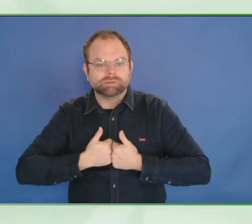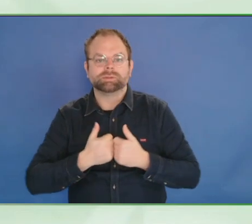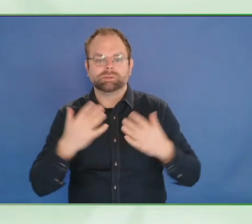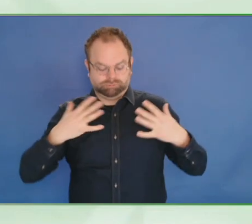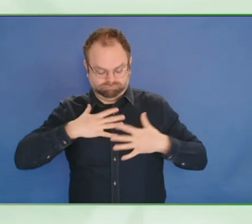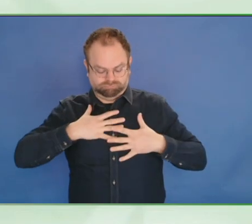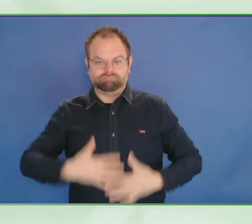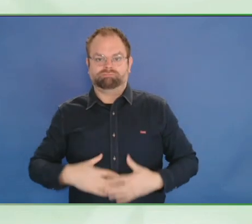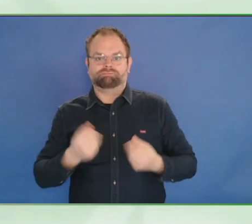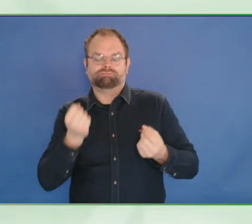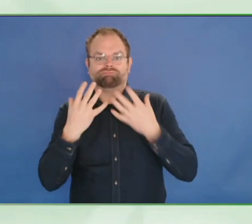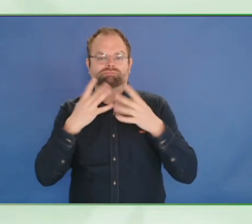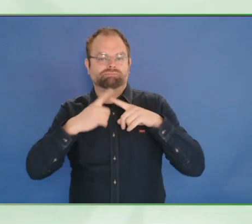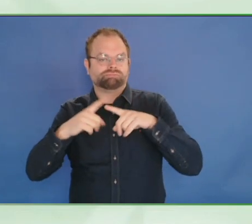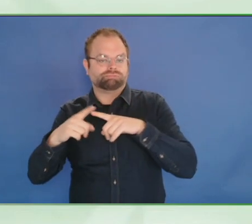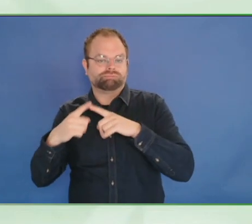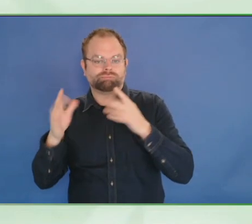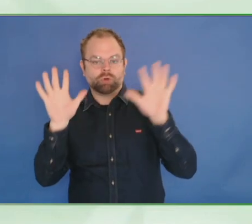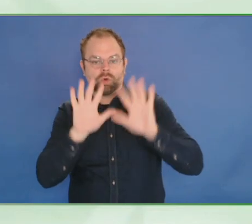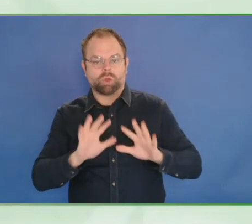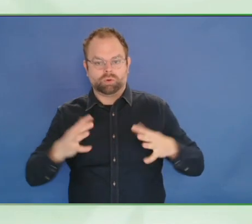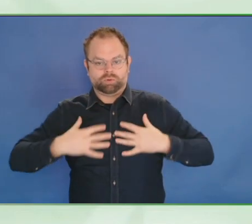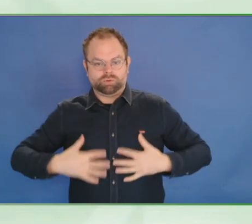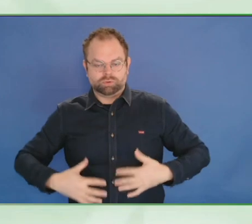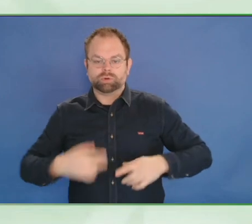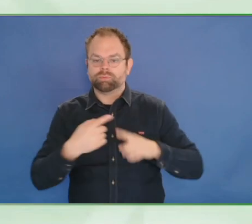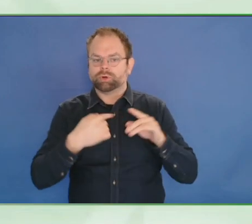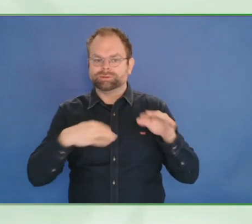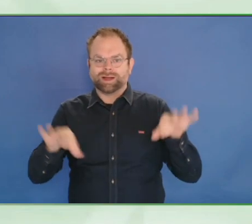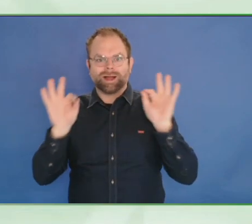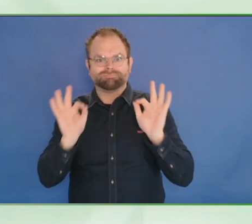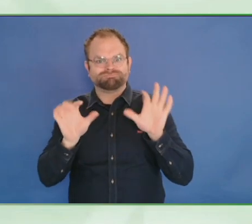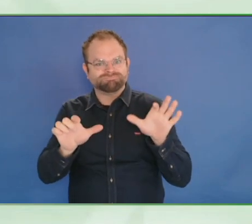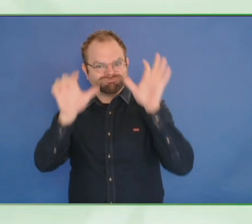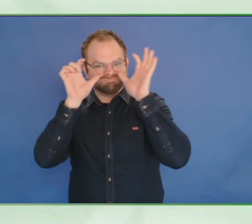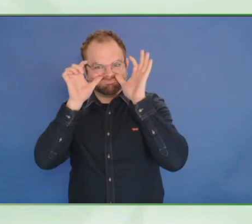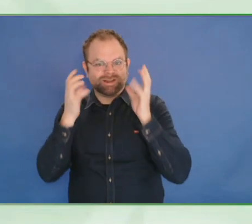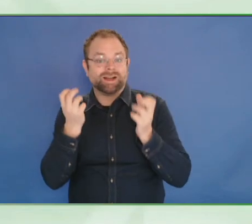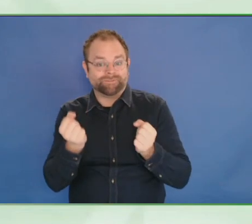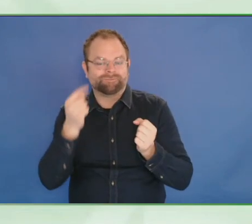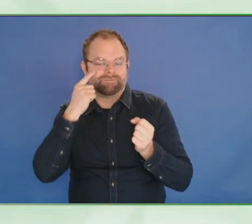The glasses actually come off, so I can change them.